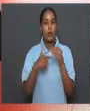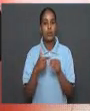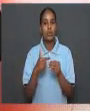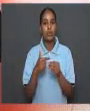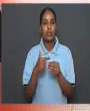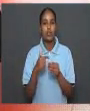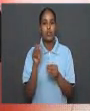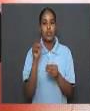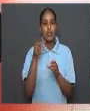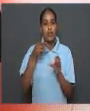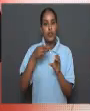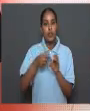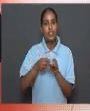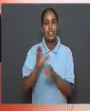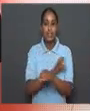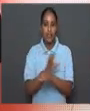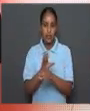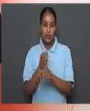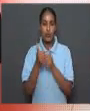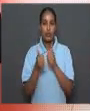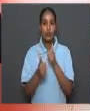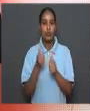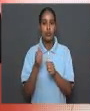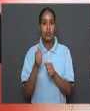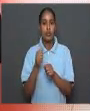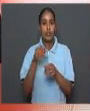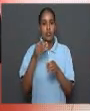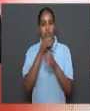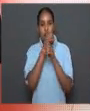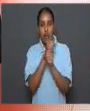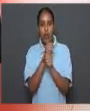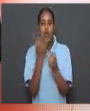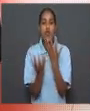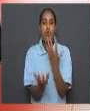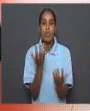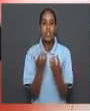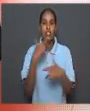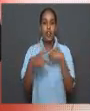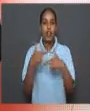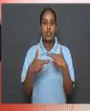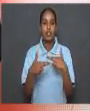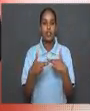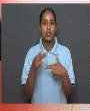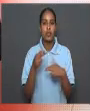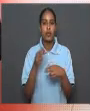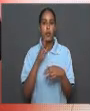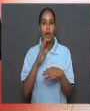about fuel cells, which carry out combustion reactions